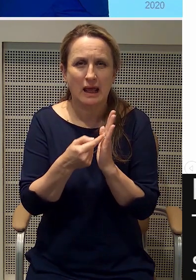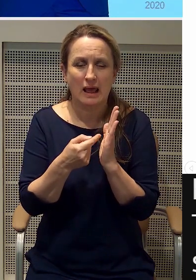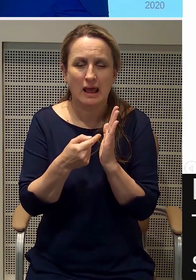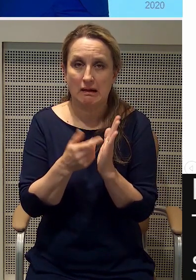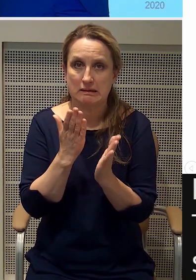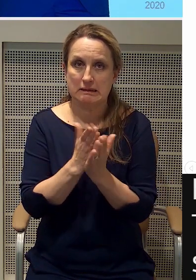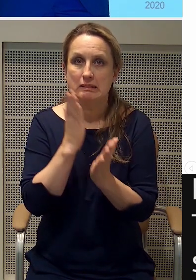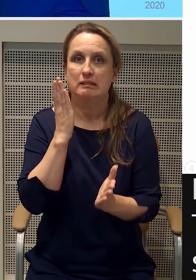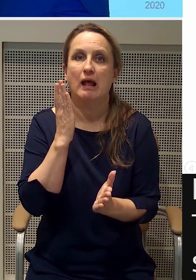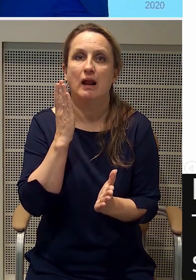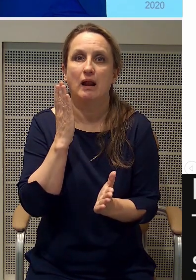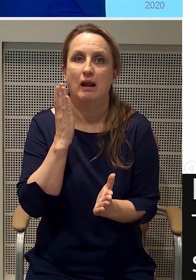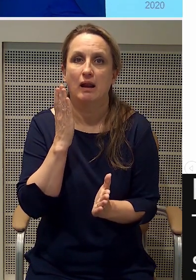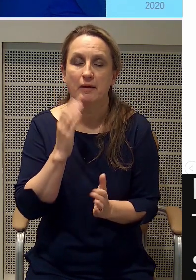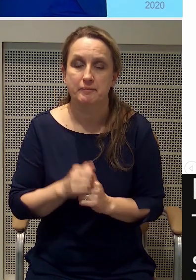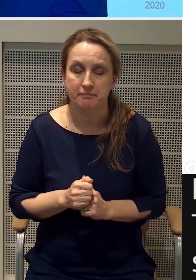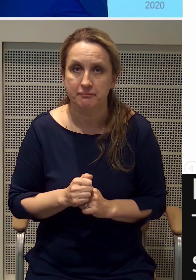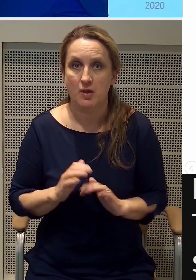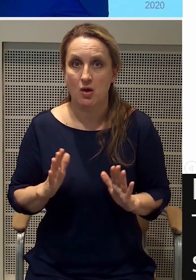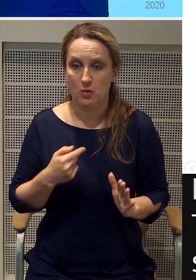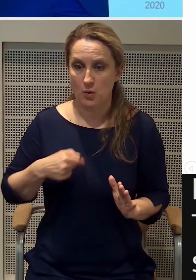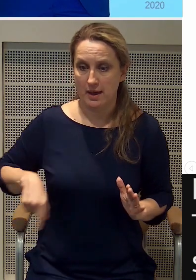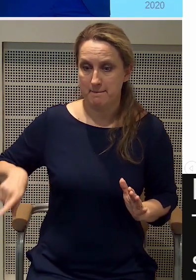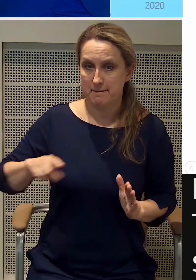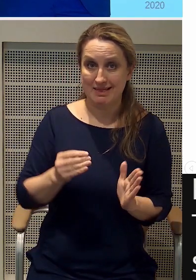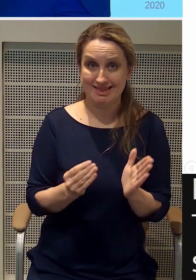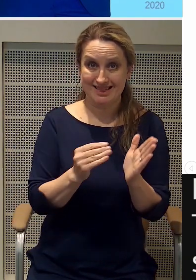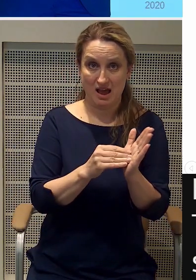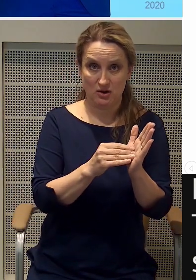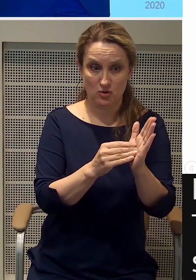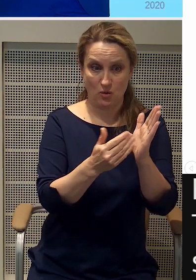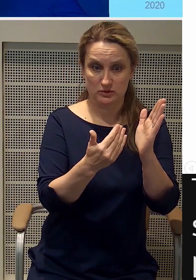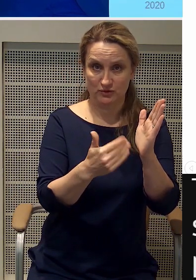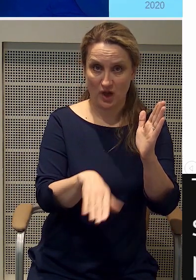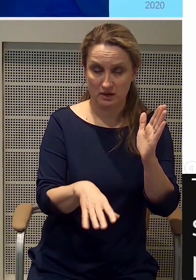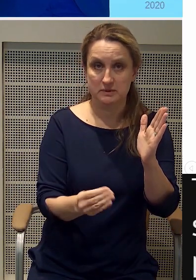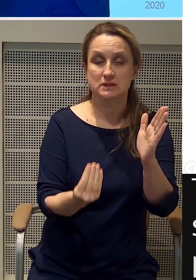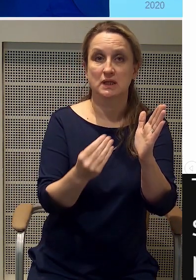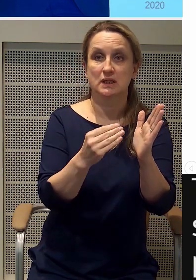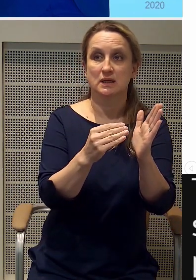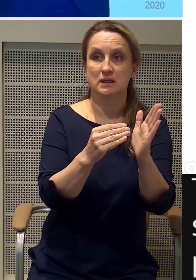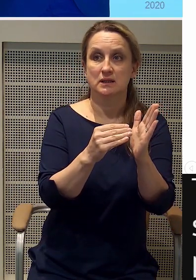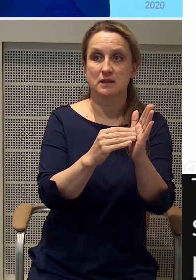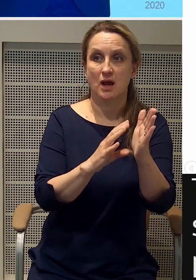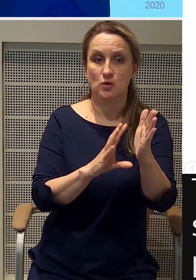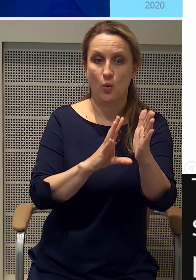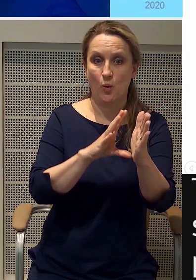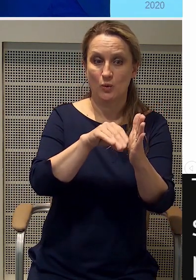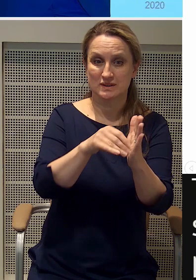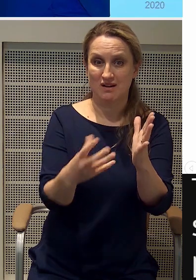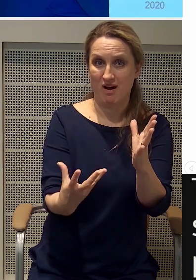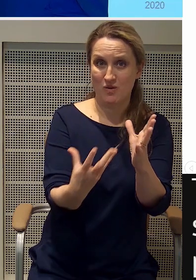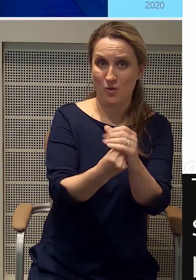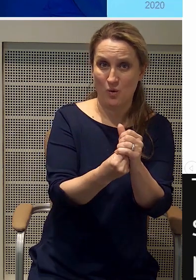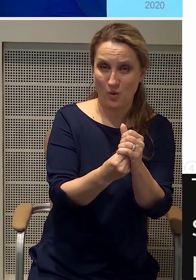We have 24 billion euros of funds, and I know it is a huge amount of